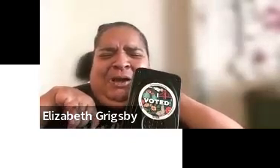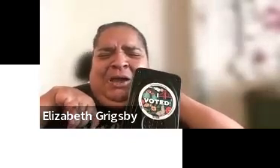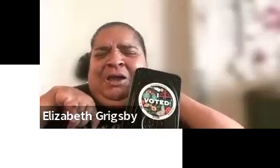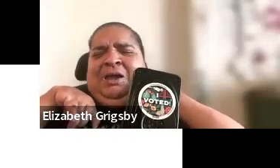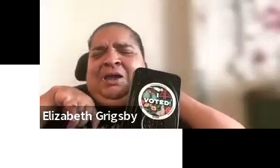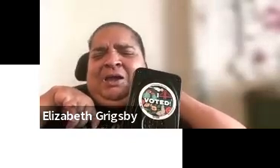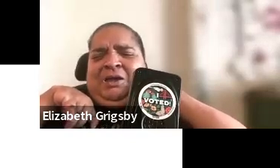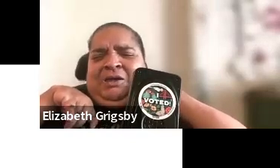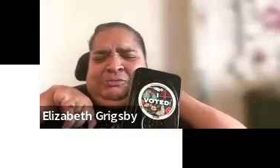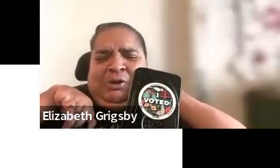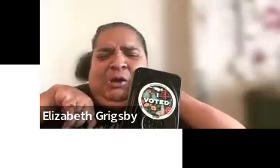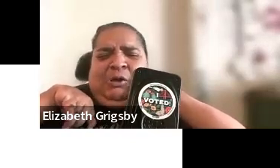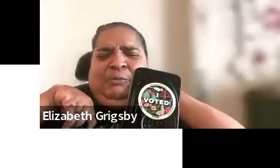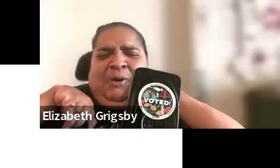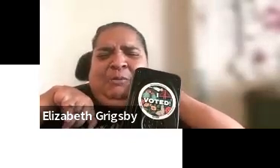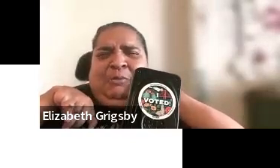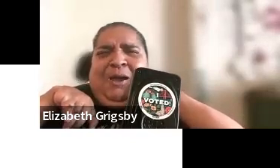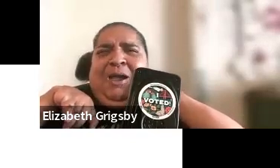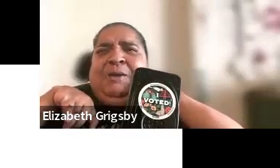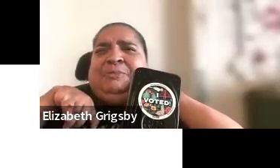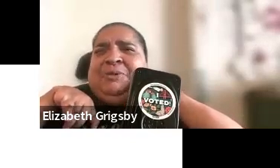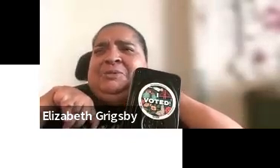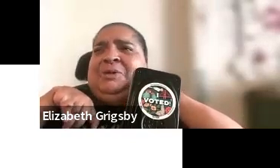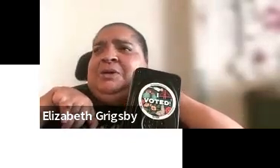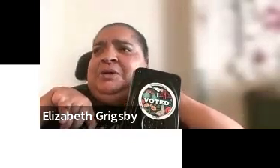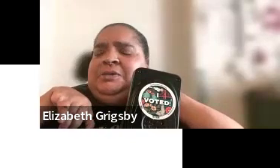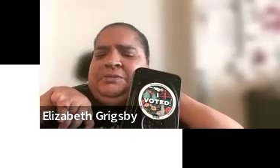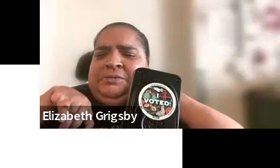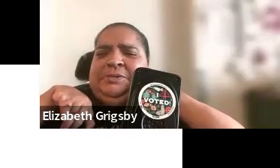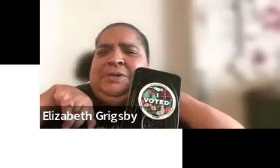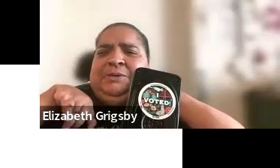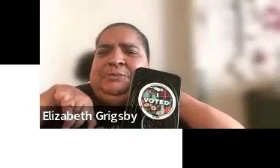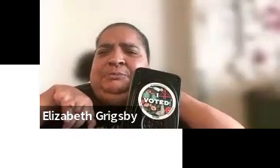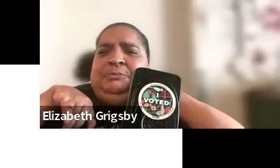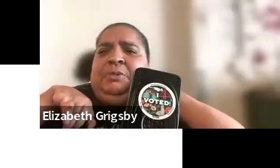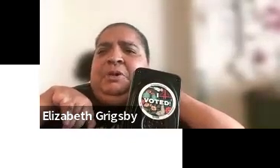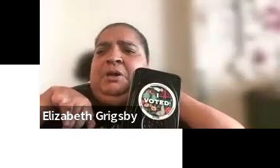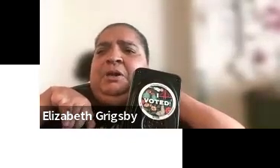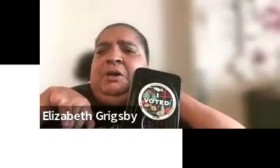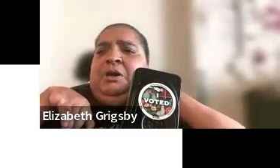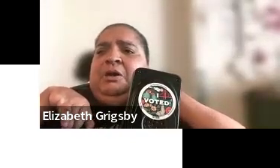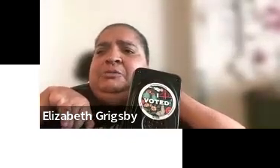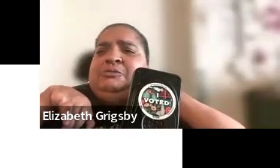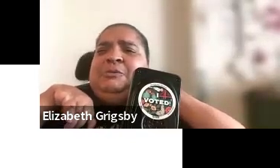to talk about what happened to them.